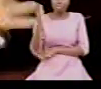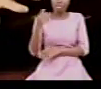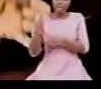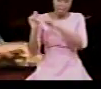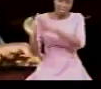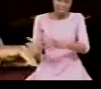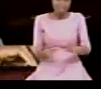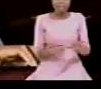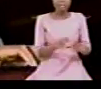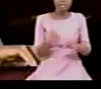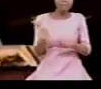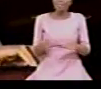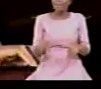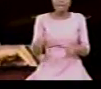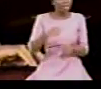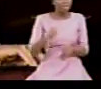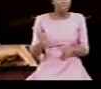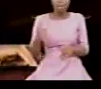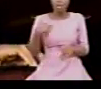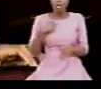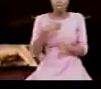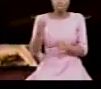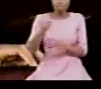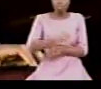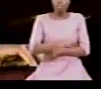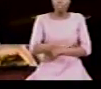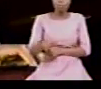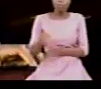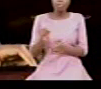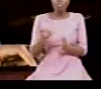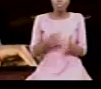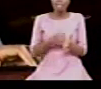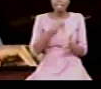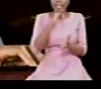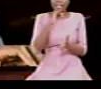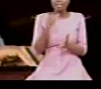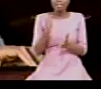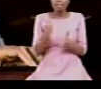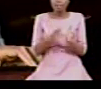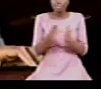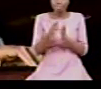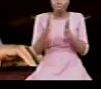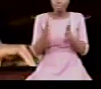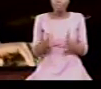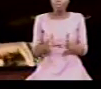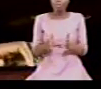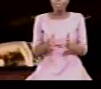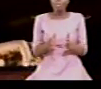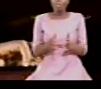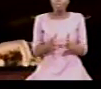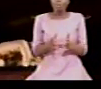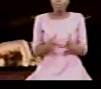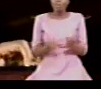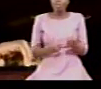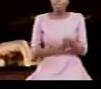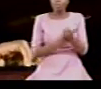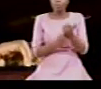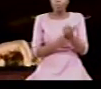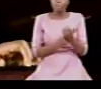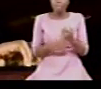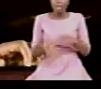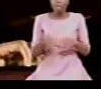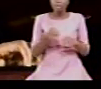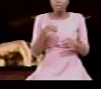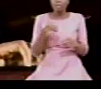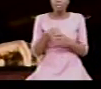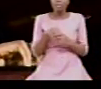river, everywhere we sow. So it's a scriptural tenet, if you like. Actually, the practice